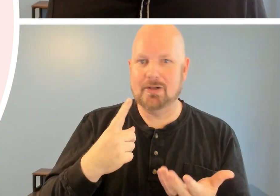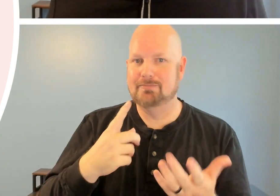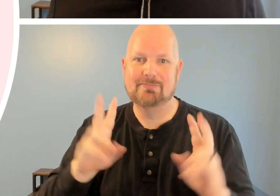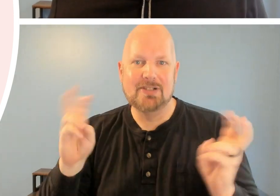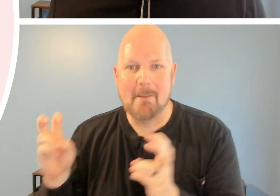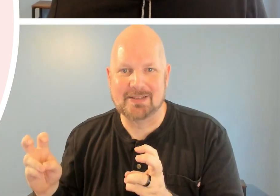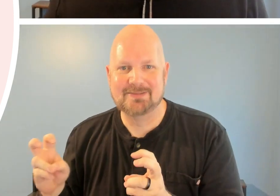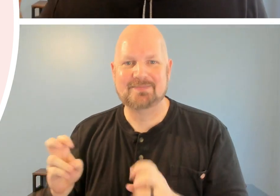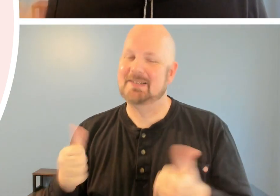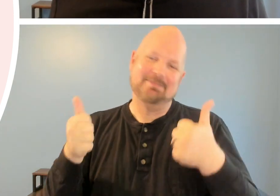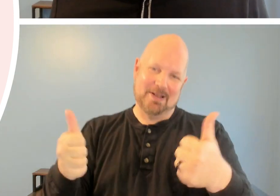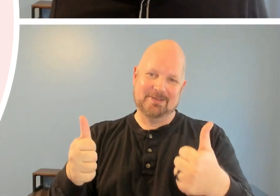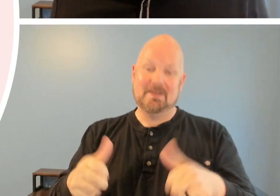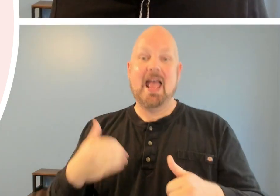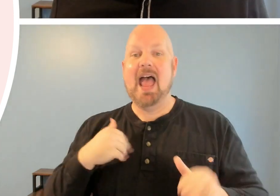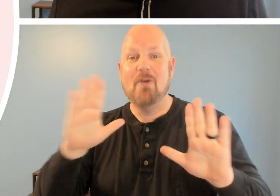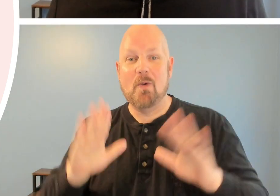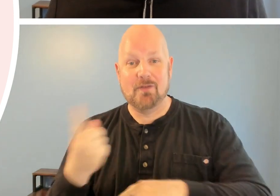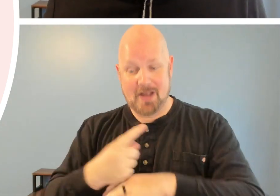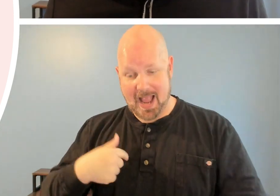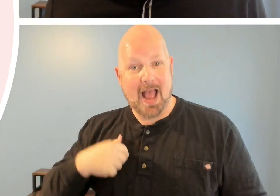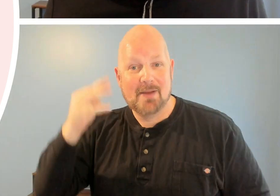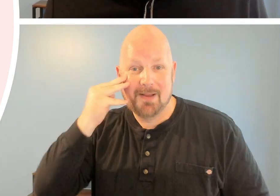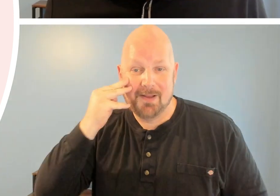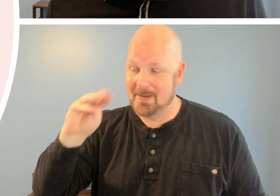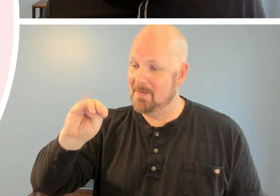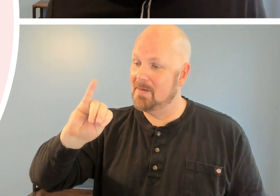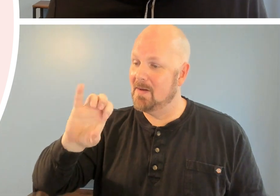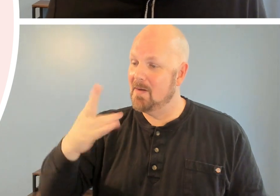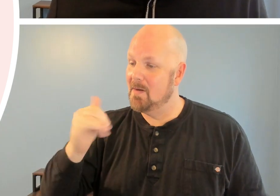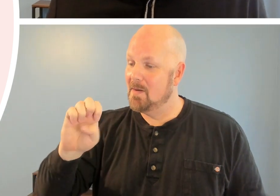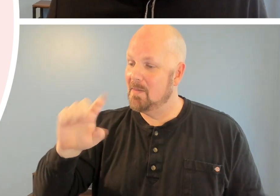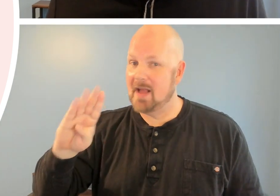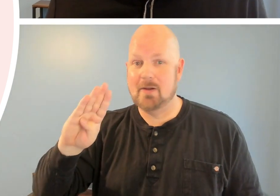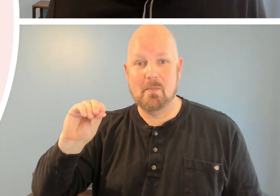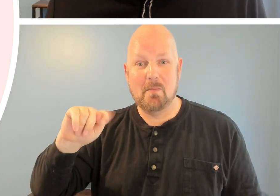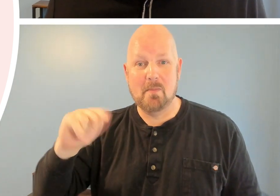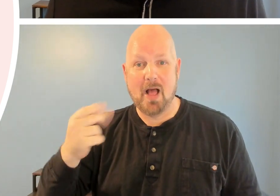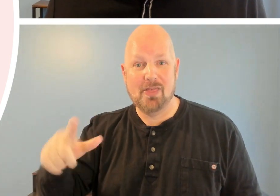day. I'm Michael Bothell, Realtor with Here For You. Thanks so much. Bye-bye.